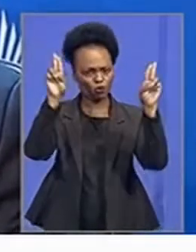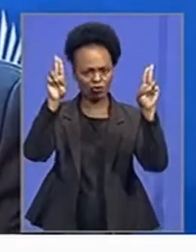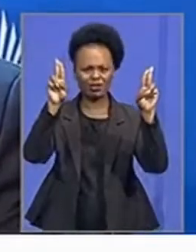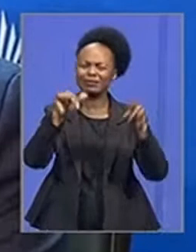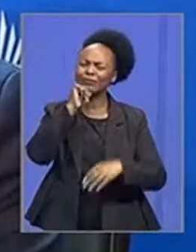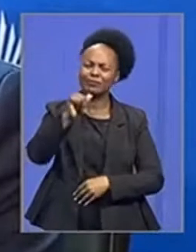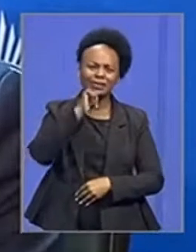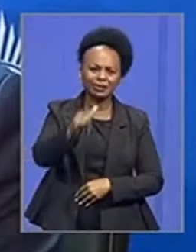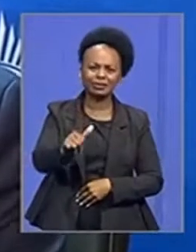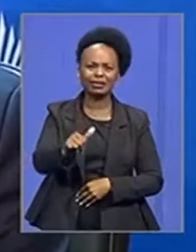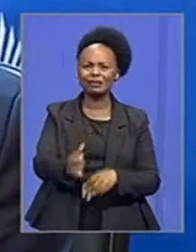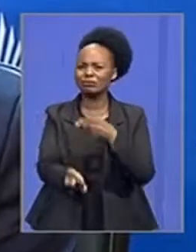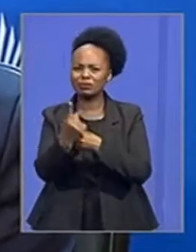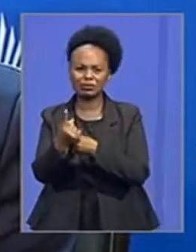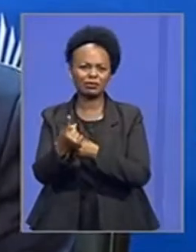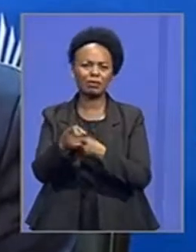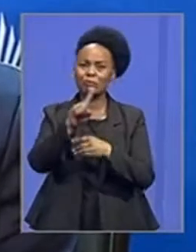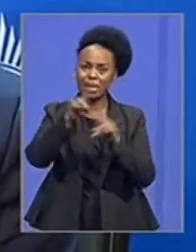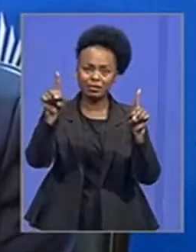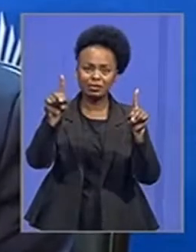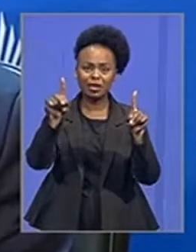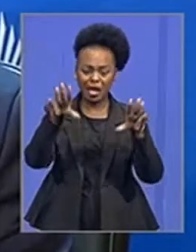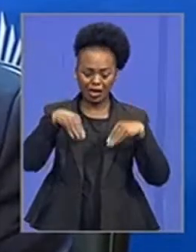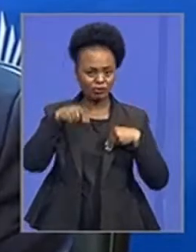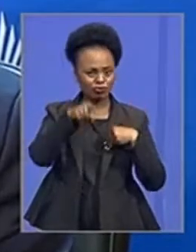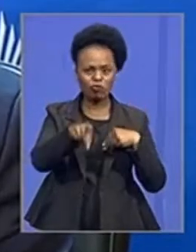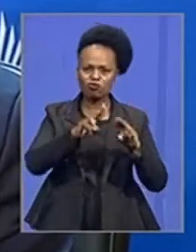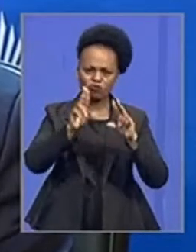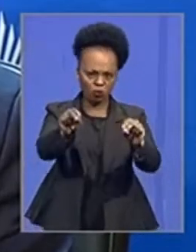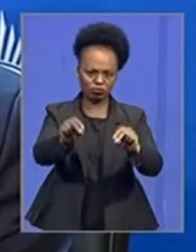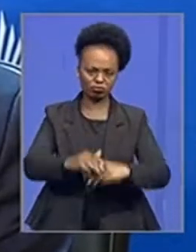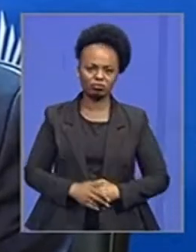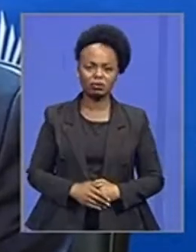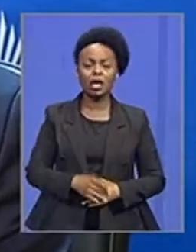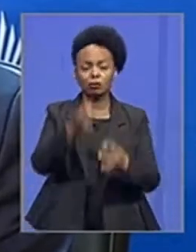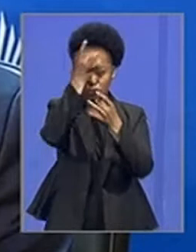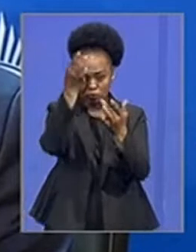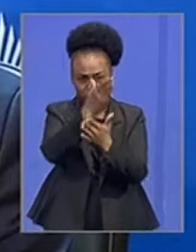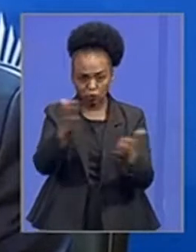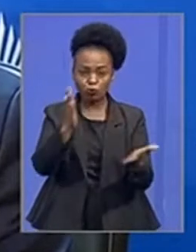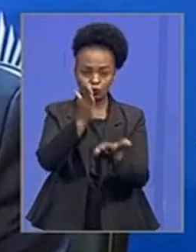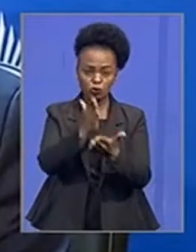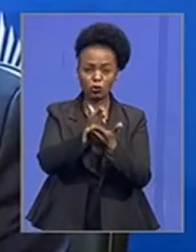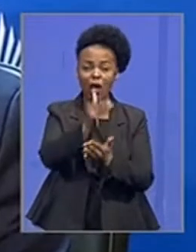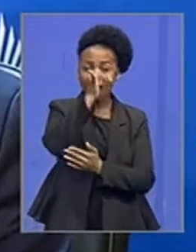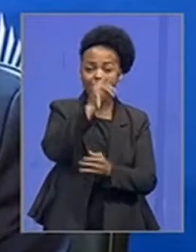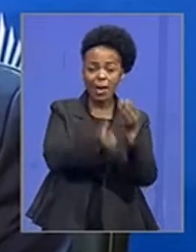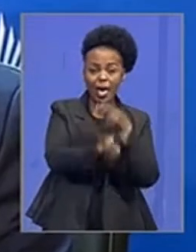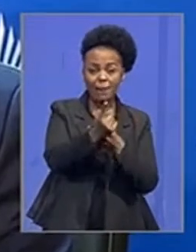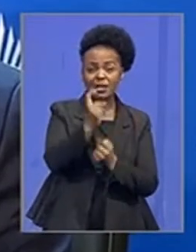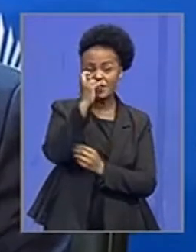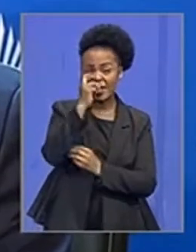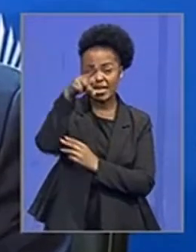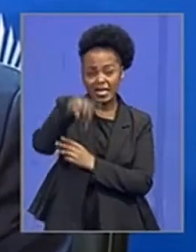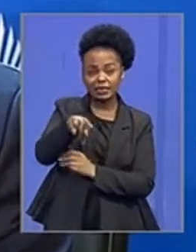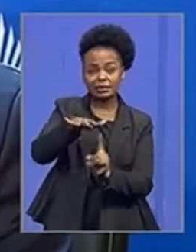the circumstances. We want to assure the nation that the crimes committed in Phoenix and Zorandins or